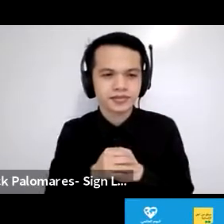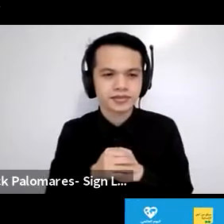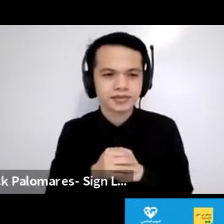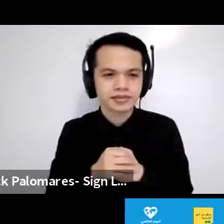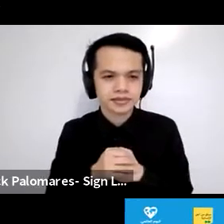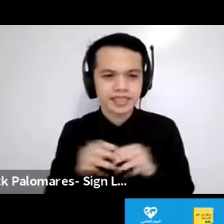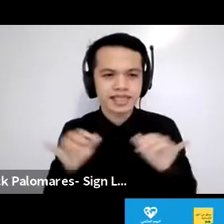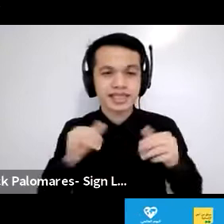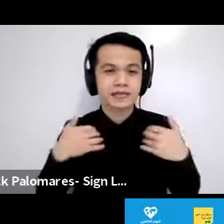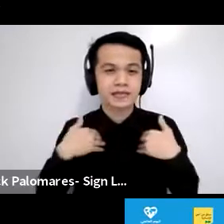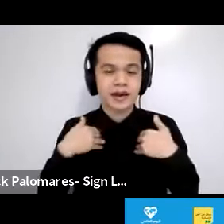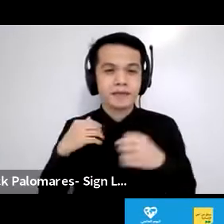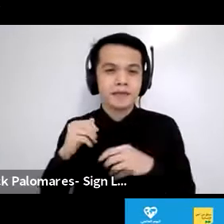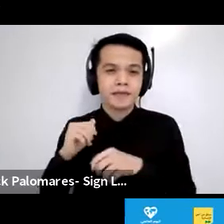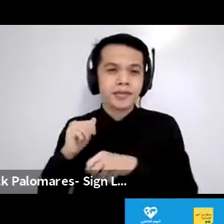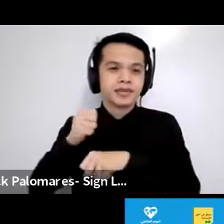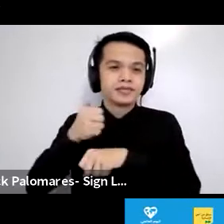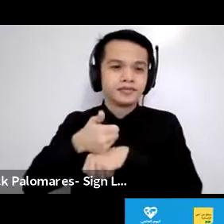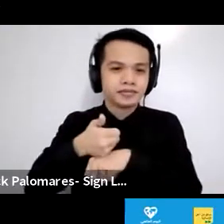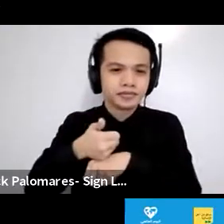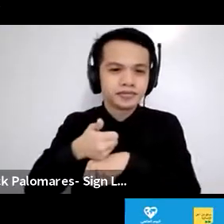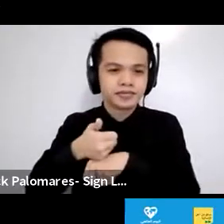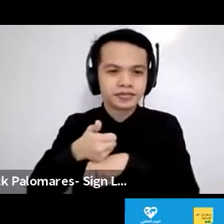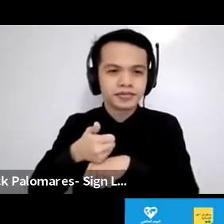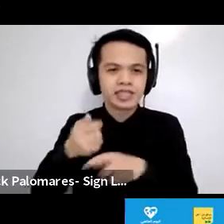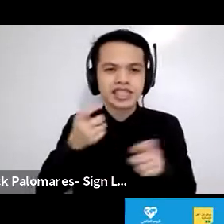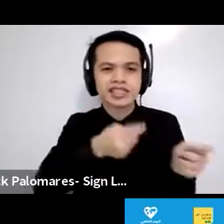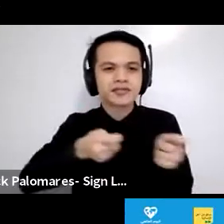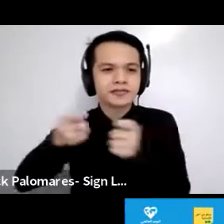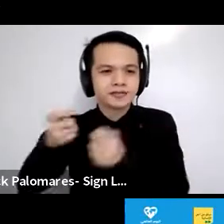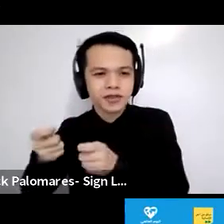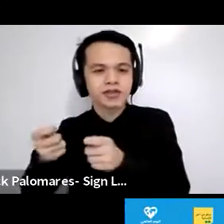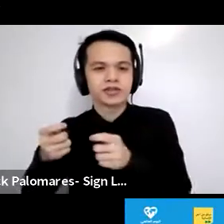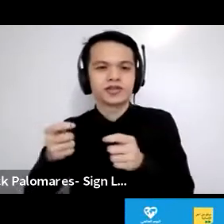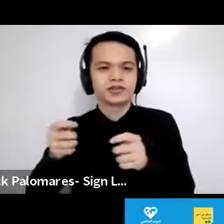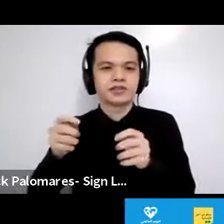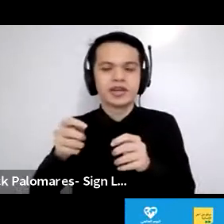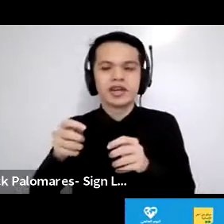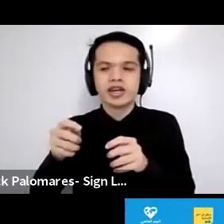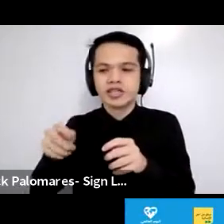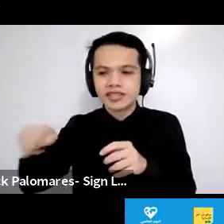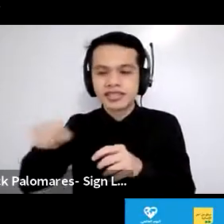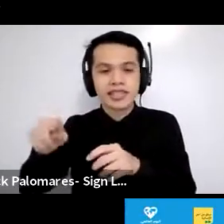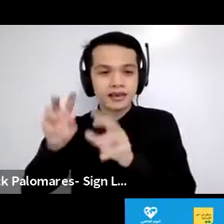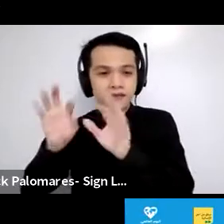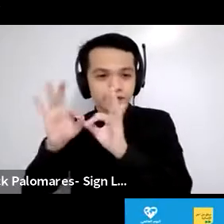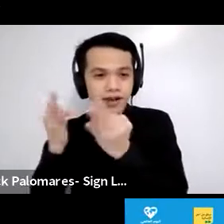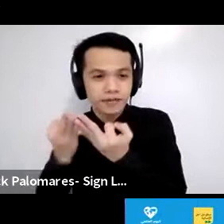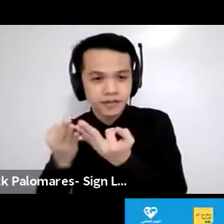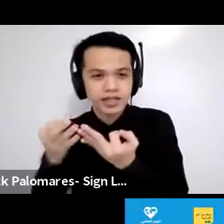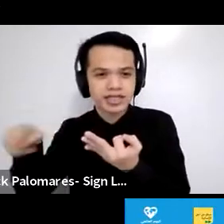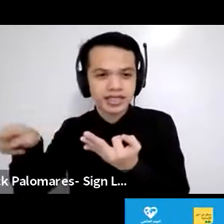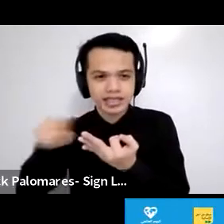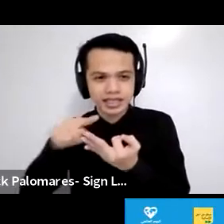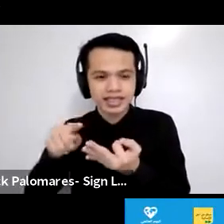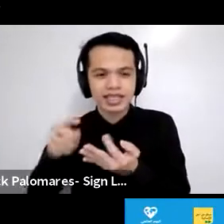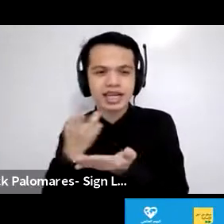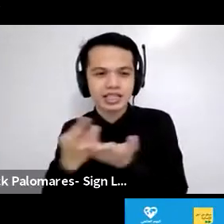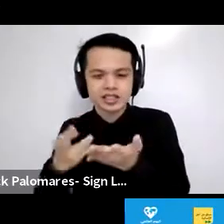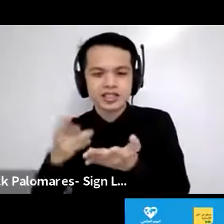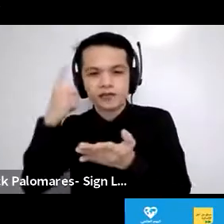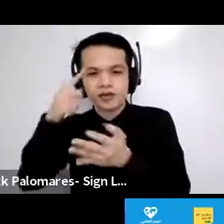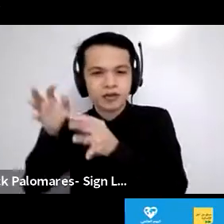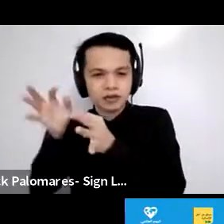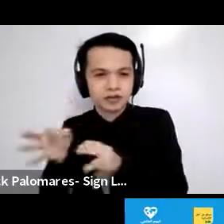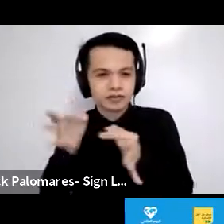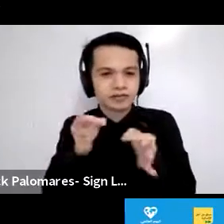have activated preemptive cash transfers, enabling families to make informed and resource decisions